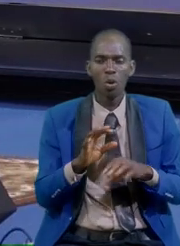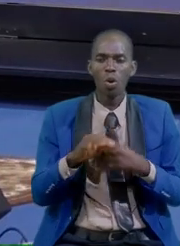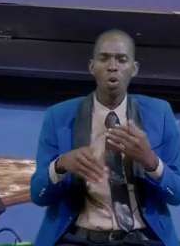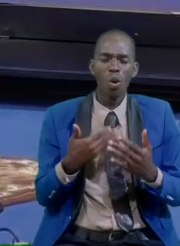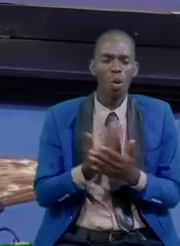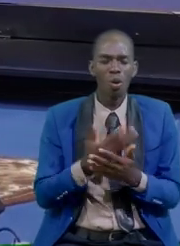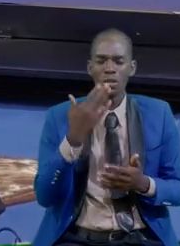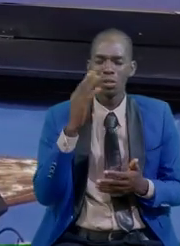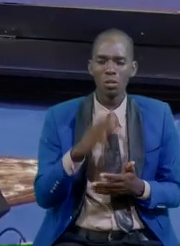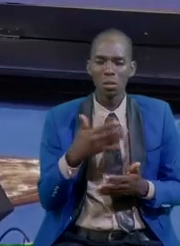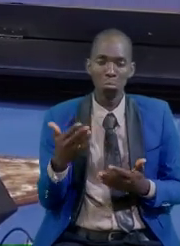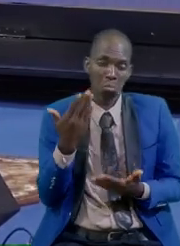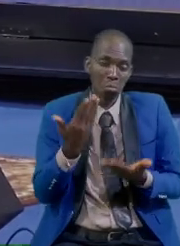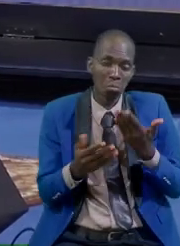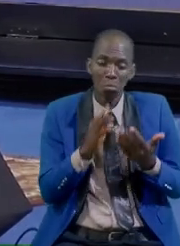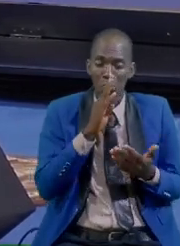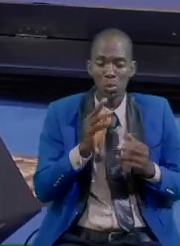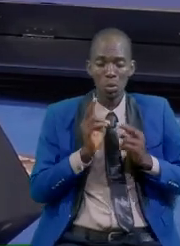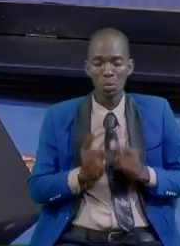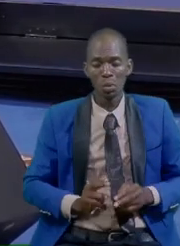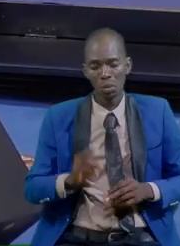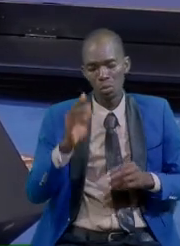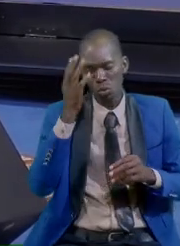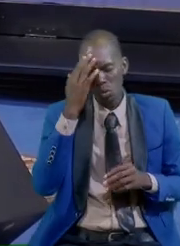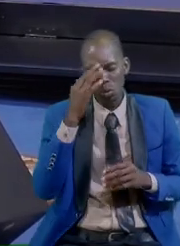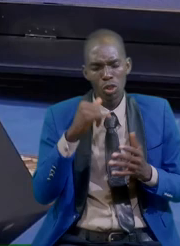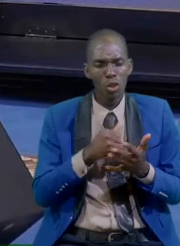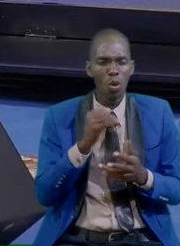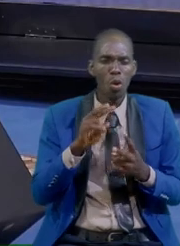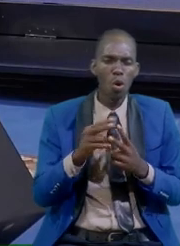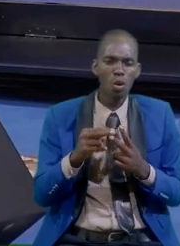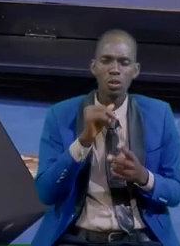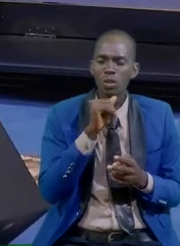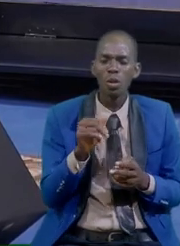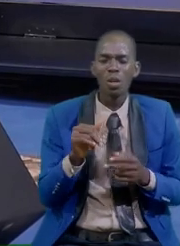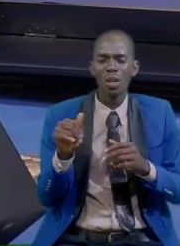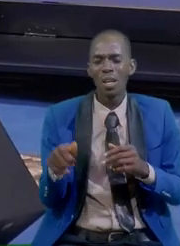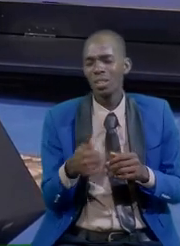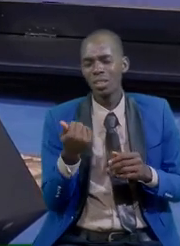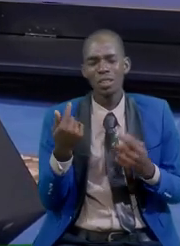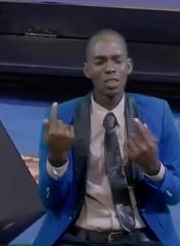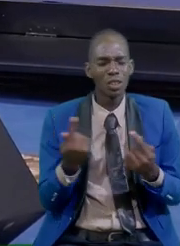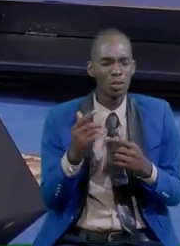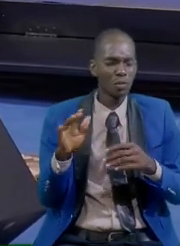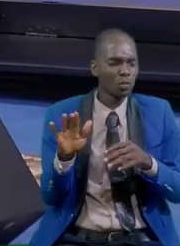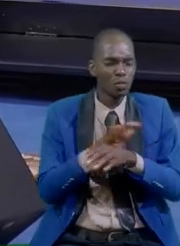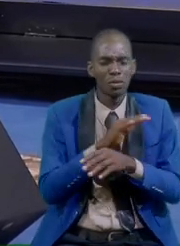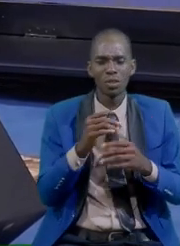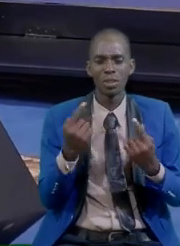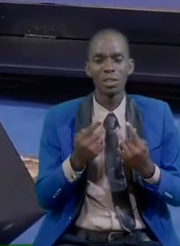man knows it or not, every evil thing, every sinful action that is recorded in